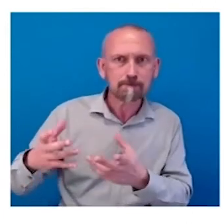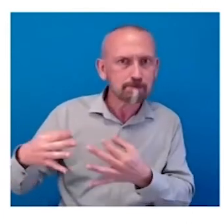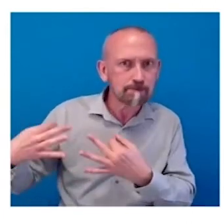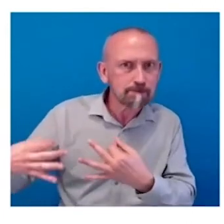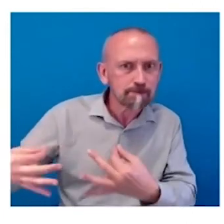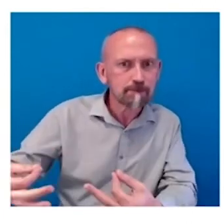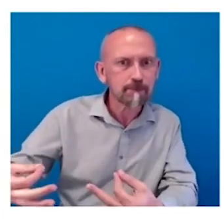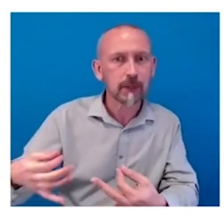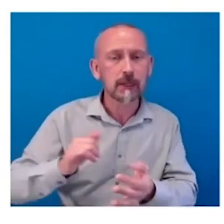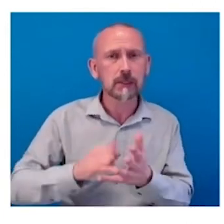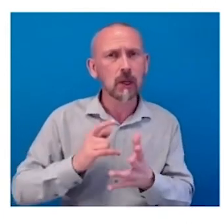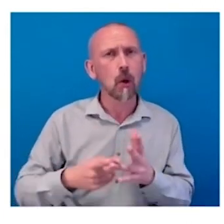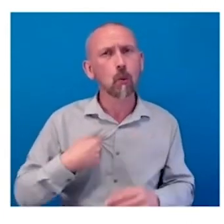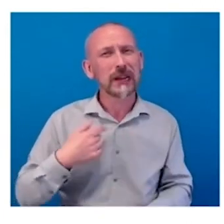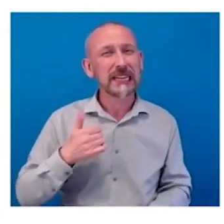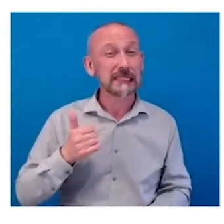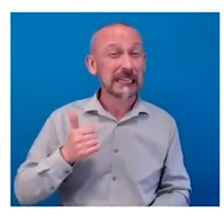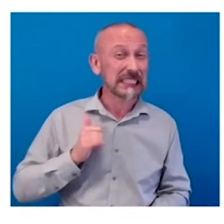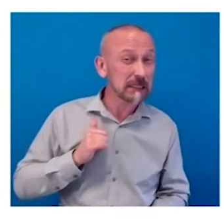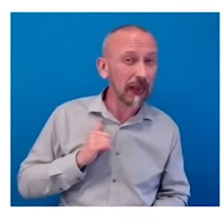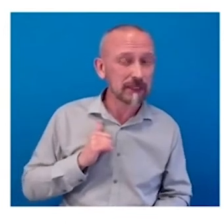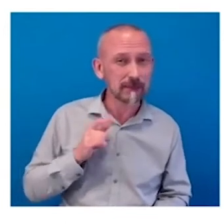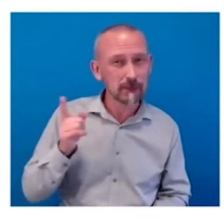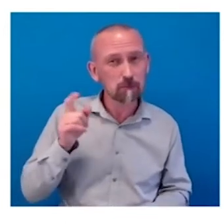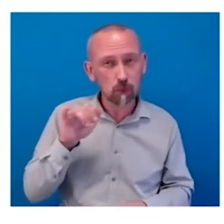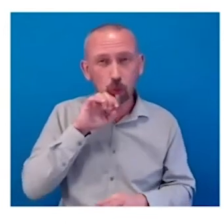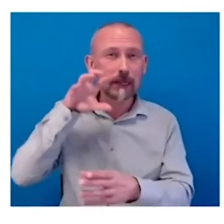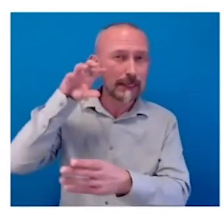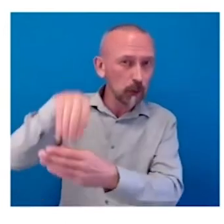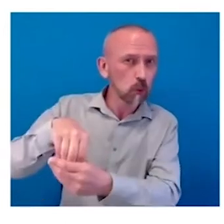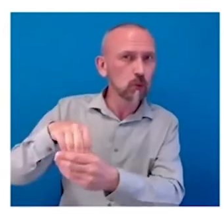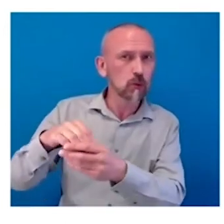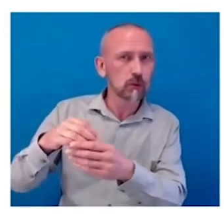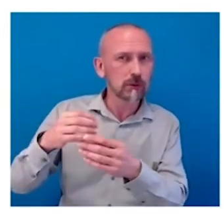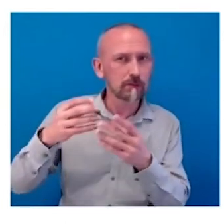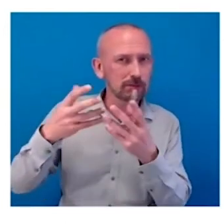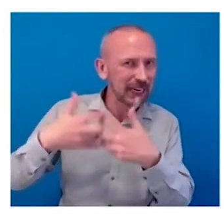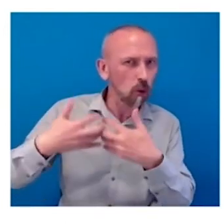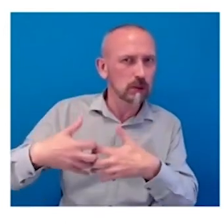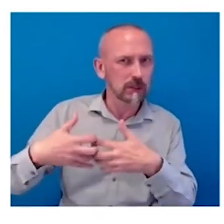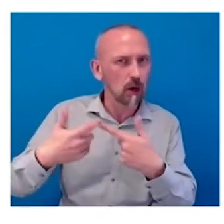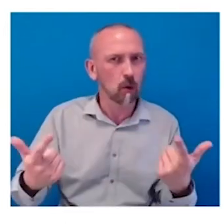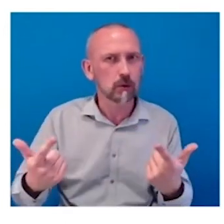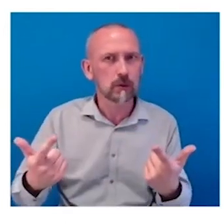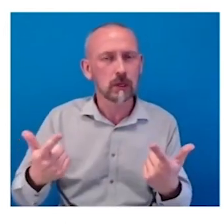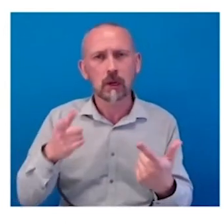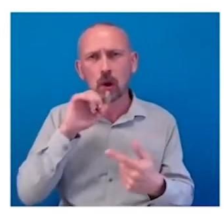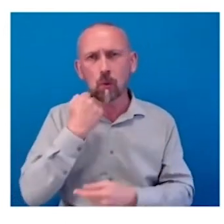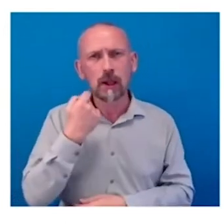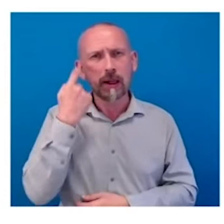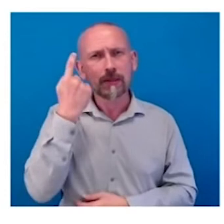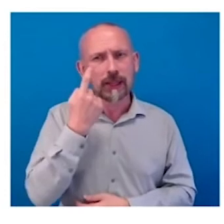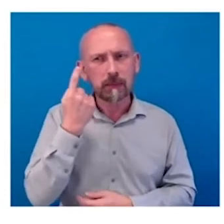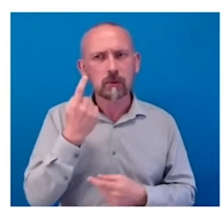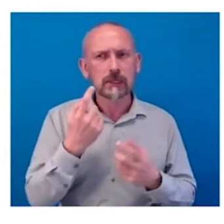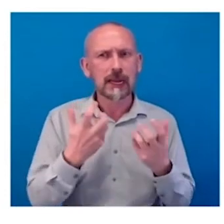suspect that technology will be emphasized in the new green paper. And it will be talking about the role of technology to transform